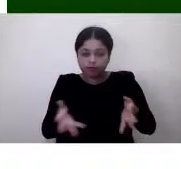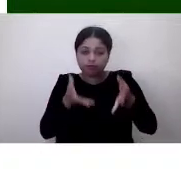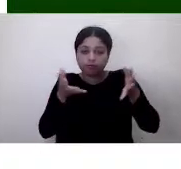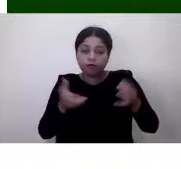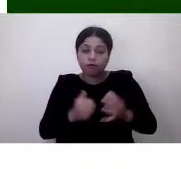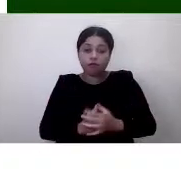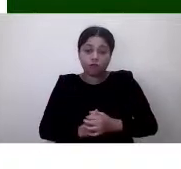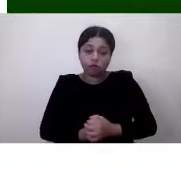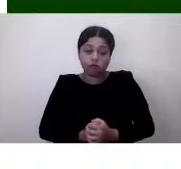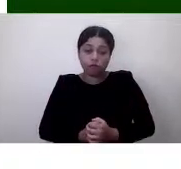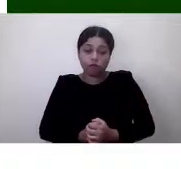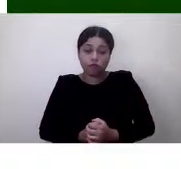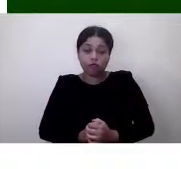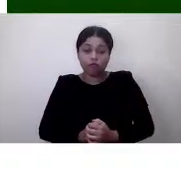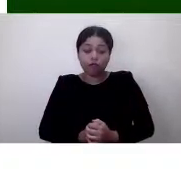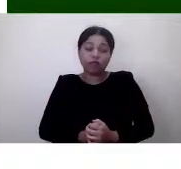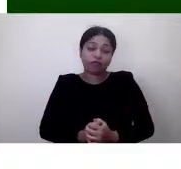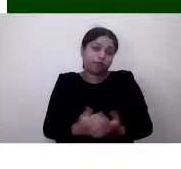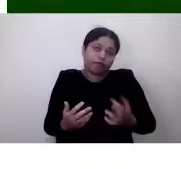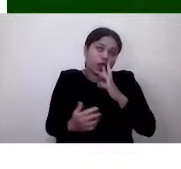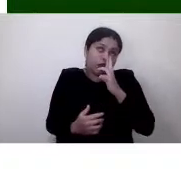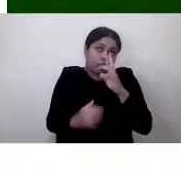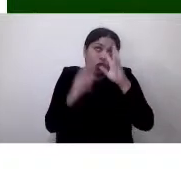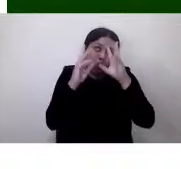climate specialists.